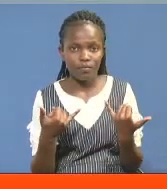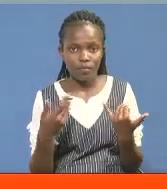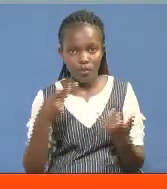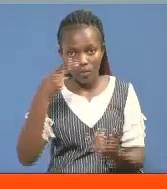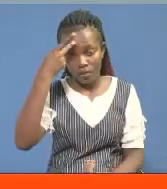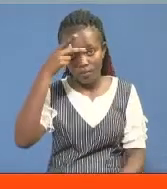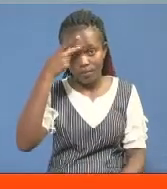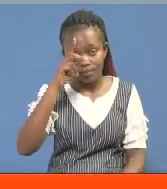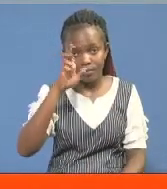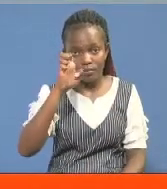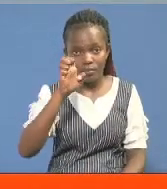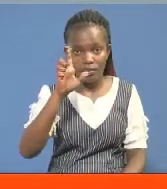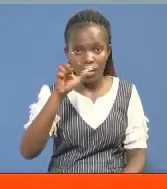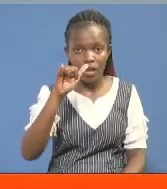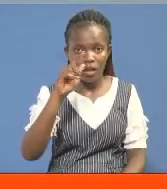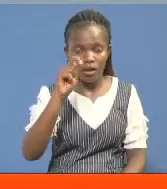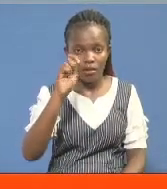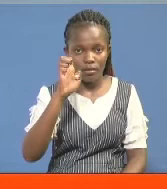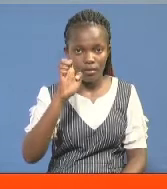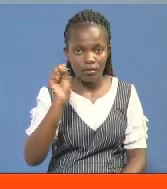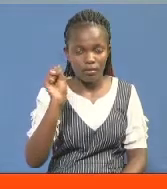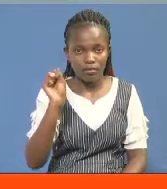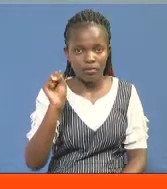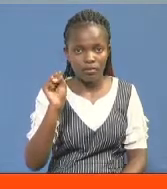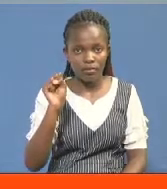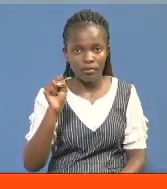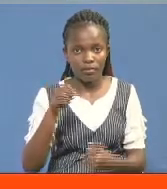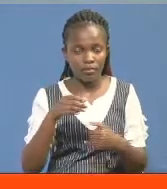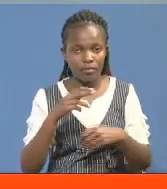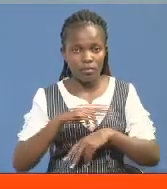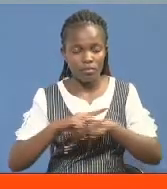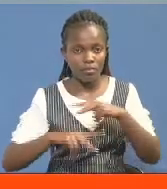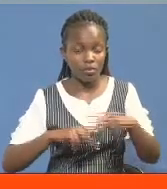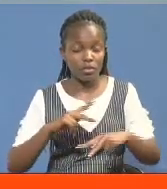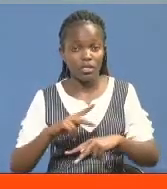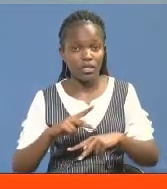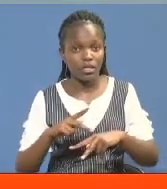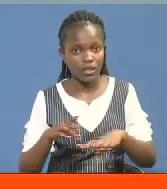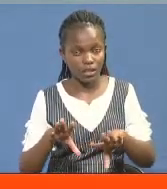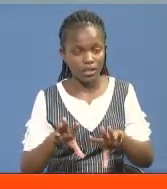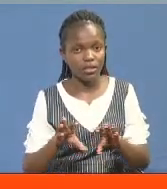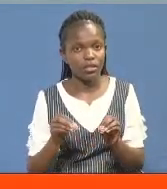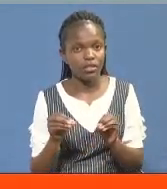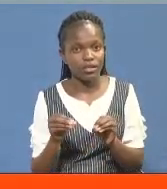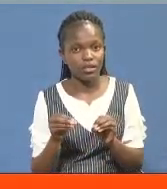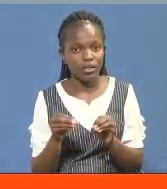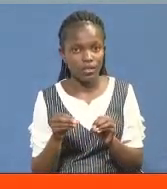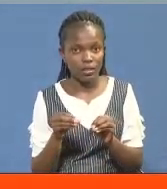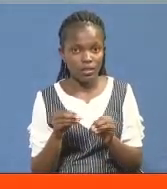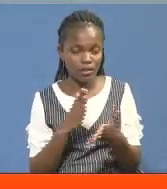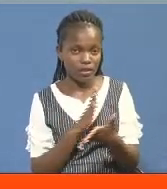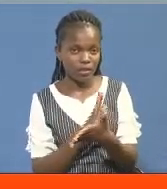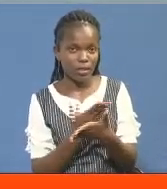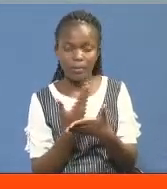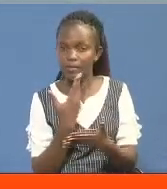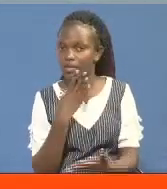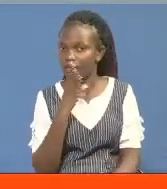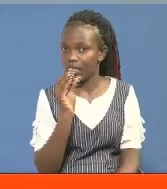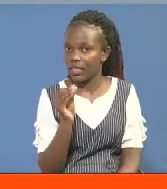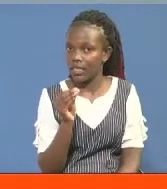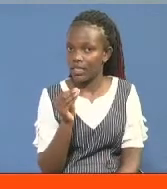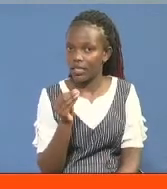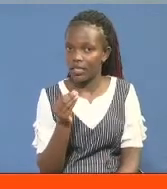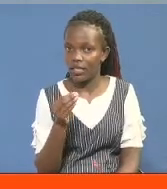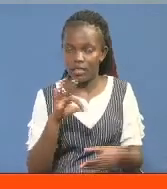political elites have taken over the BBI process or the constitutional change process, some have termed that there might